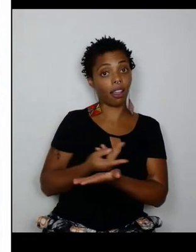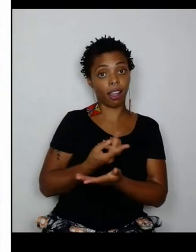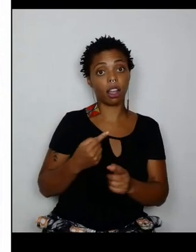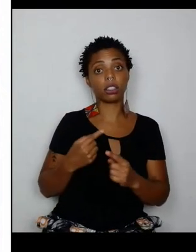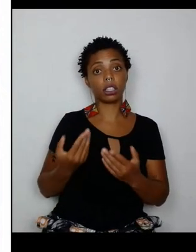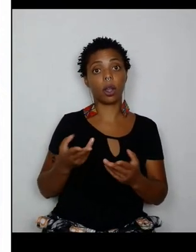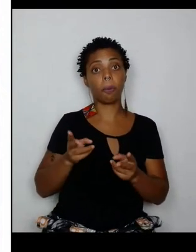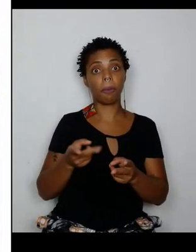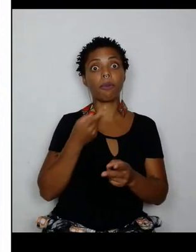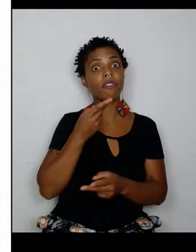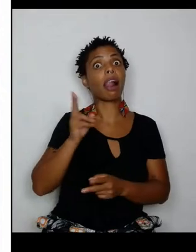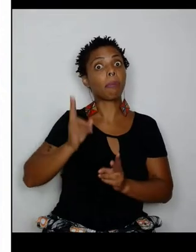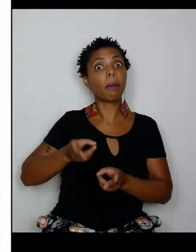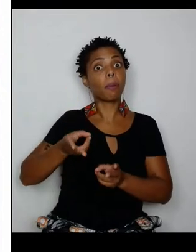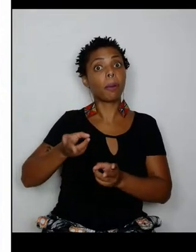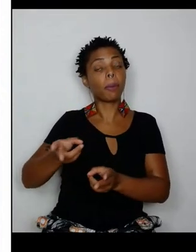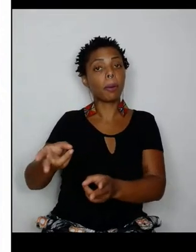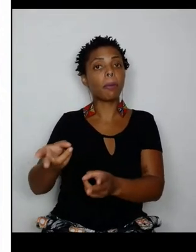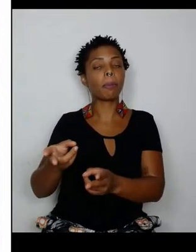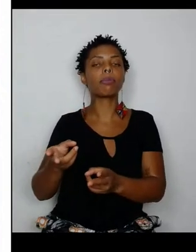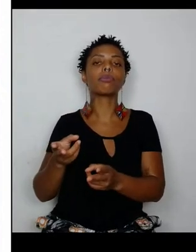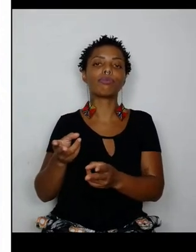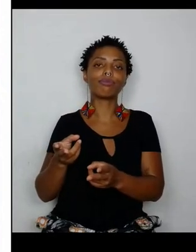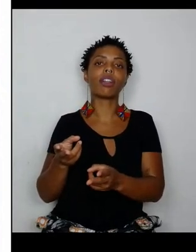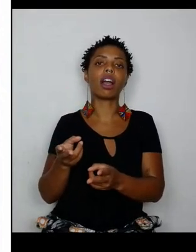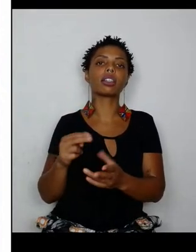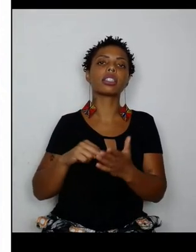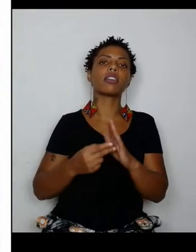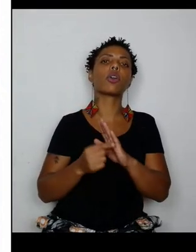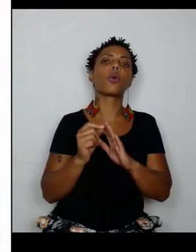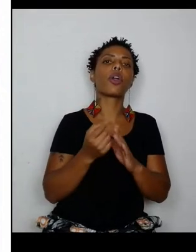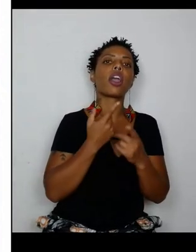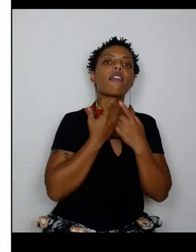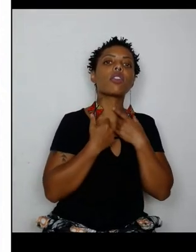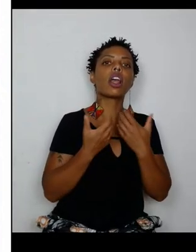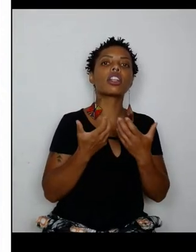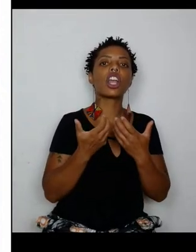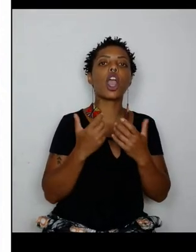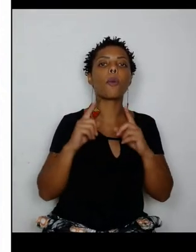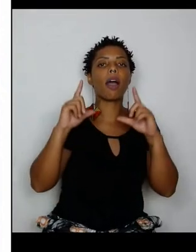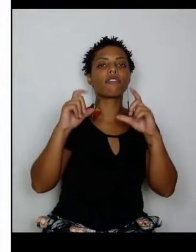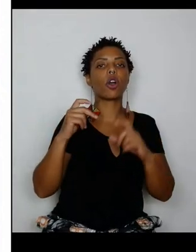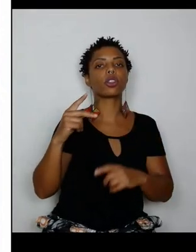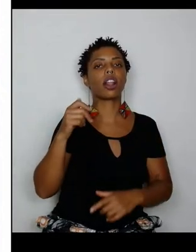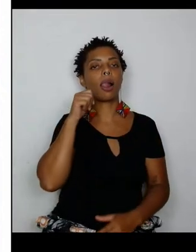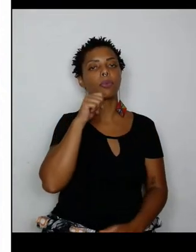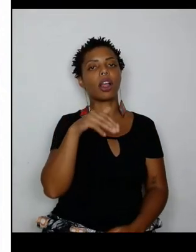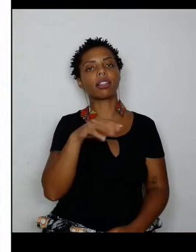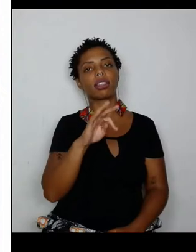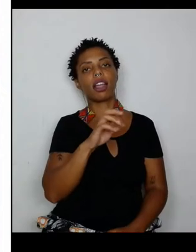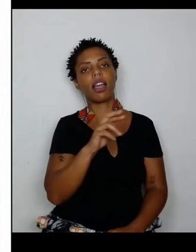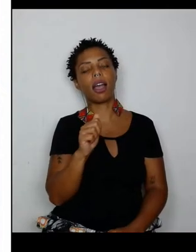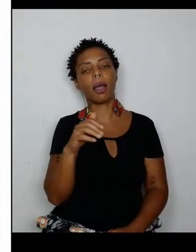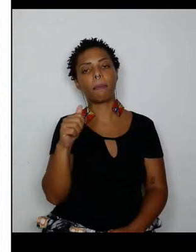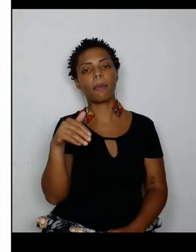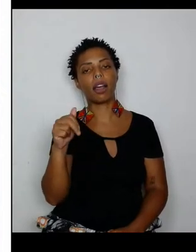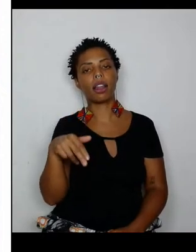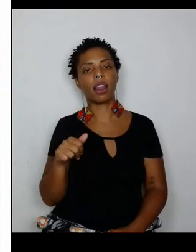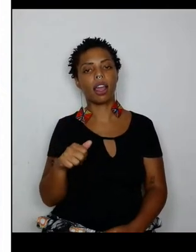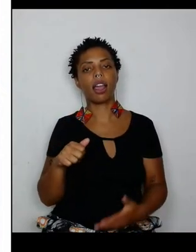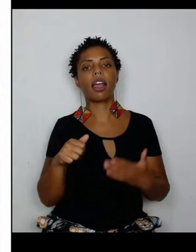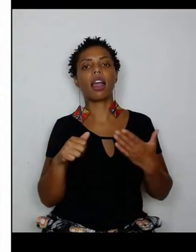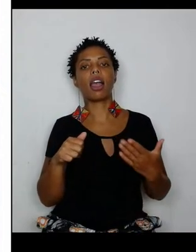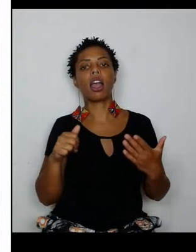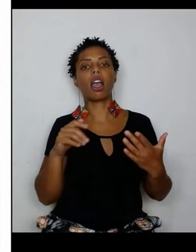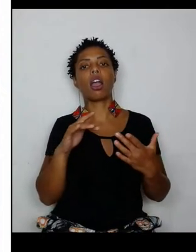point to a desire for a photograph of teja amana for an index of her existence outside of her relationship with an older french